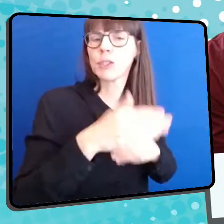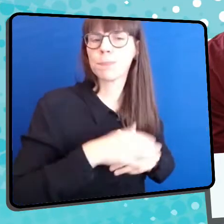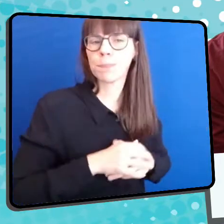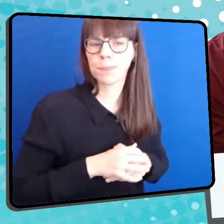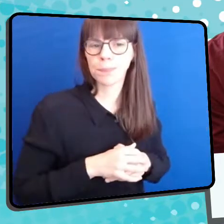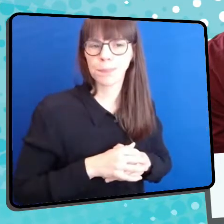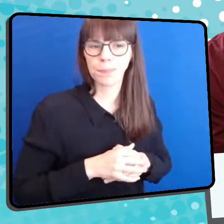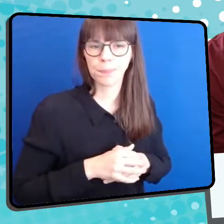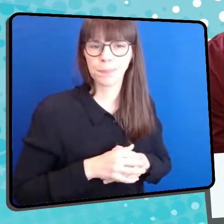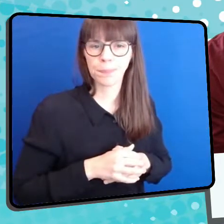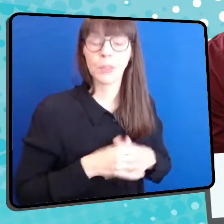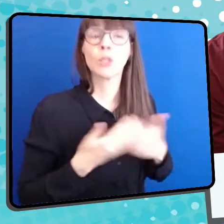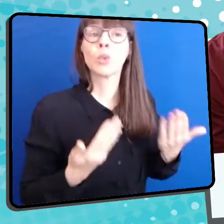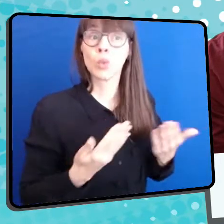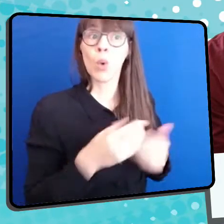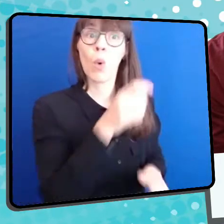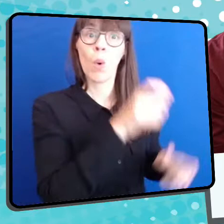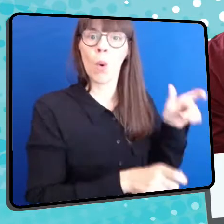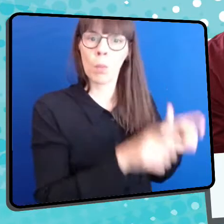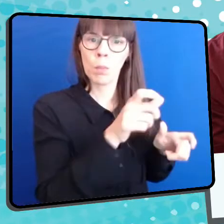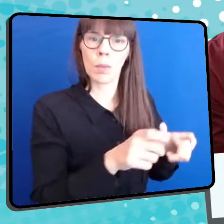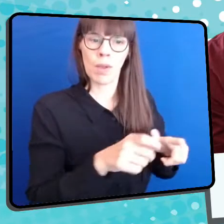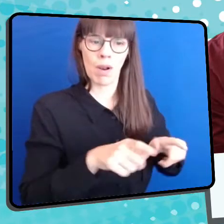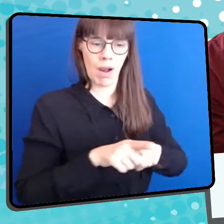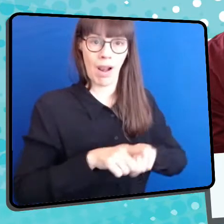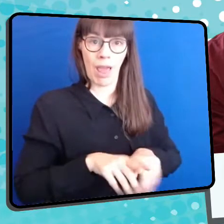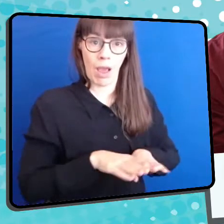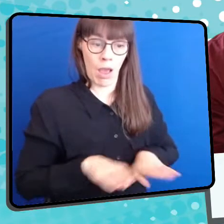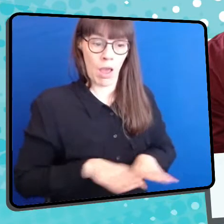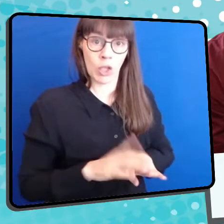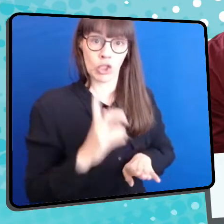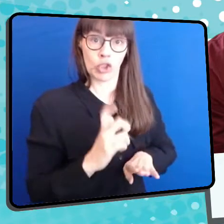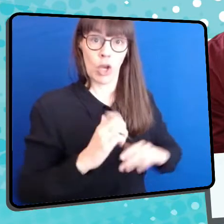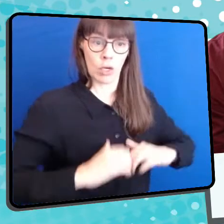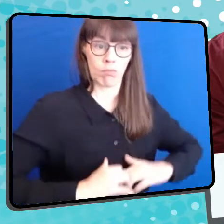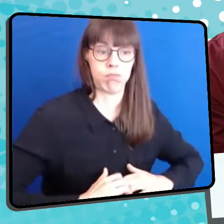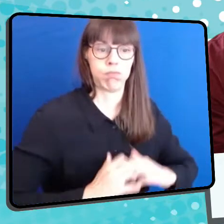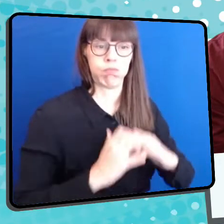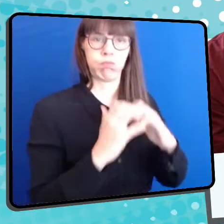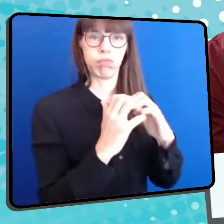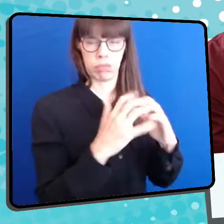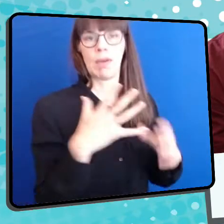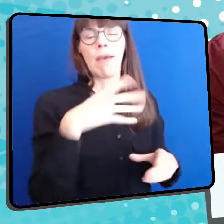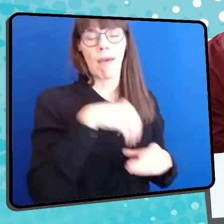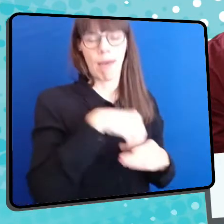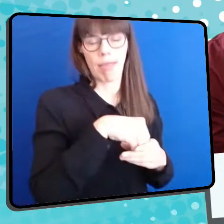that proactive approach from going from the ground up, which is often needed, it is working there.